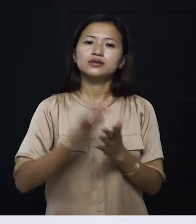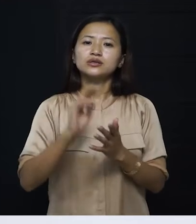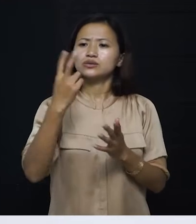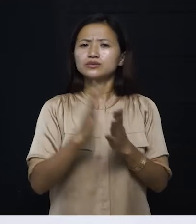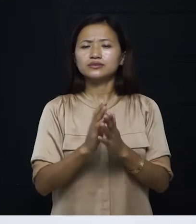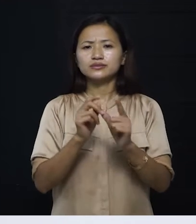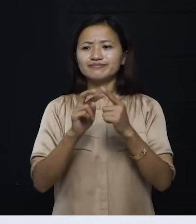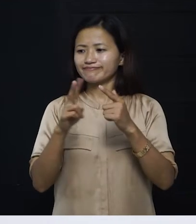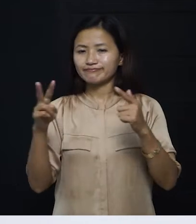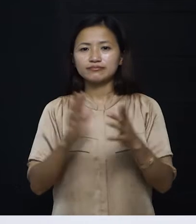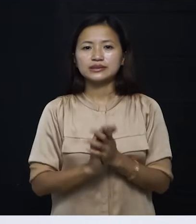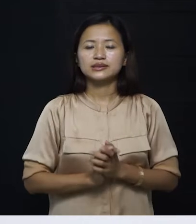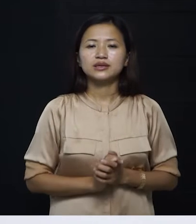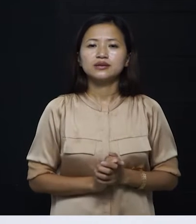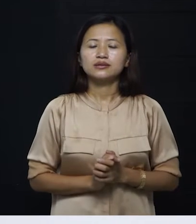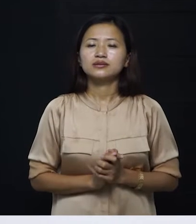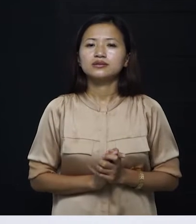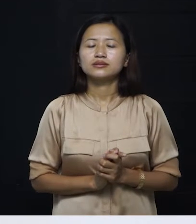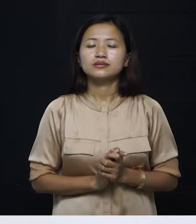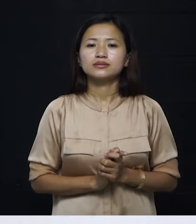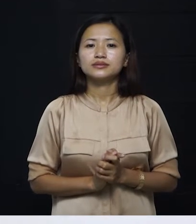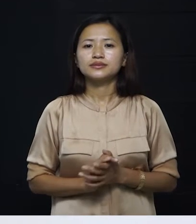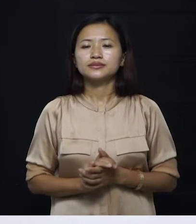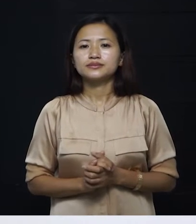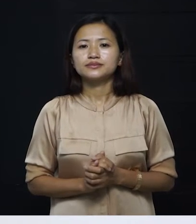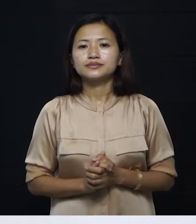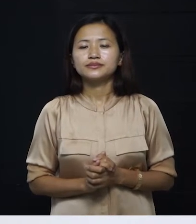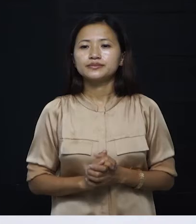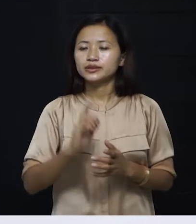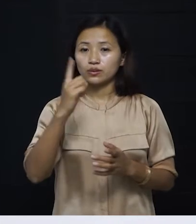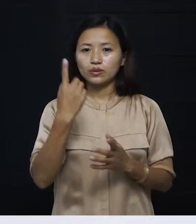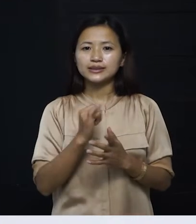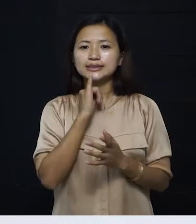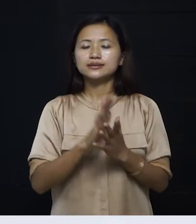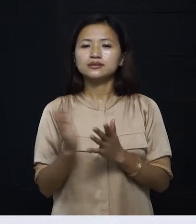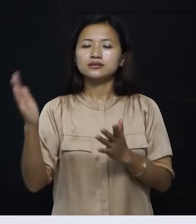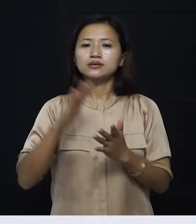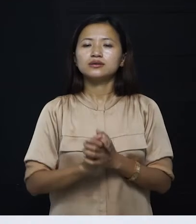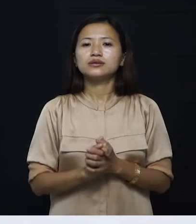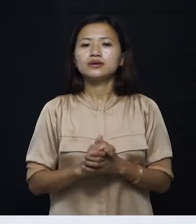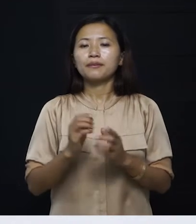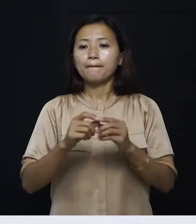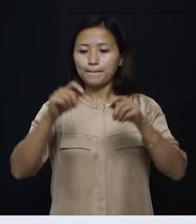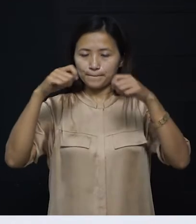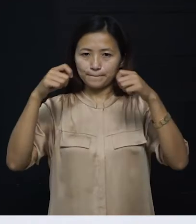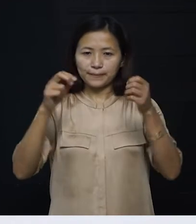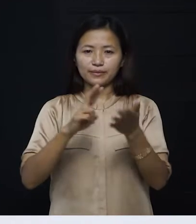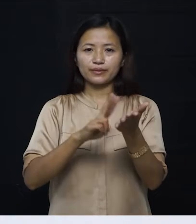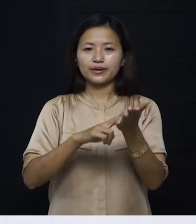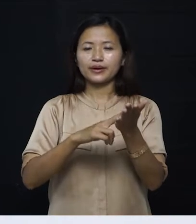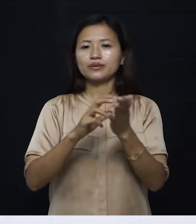2 types, okay? This standard money, again, it has 2 types. One is called as the paper